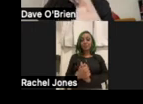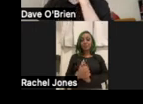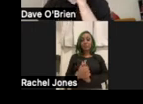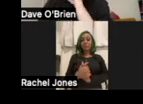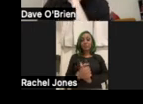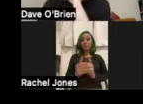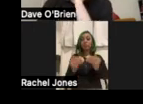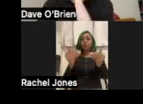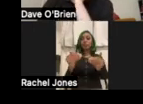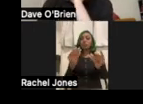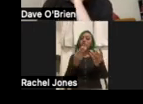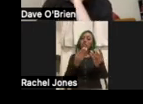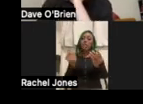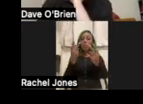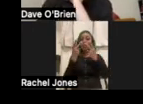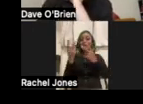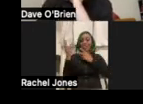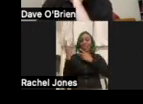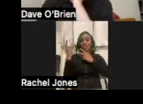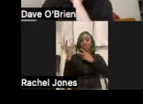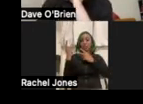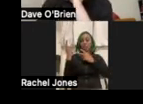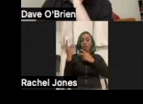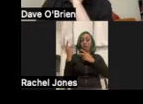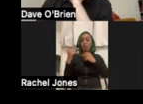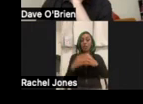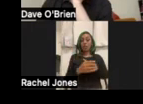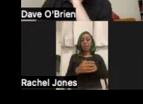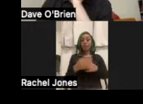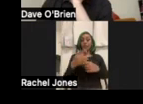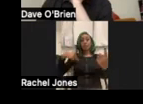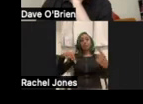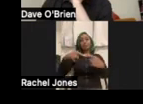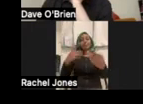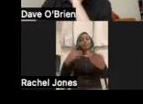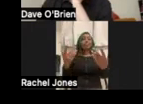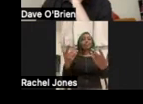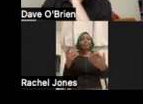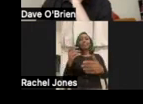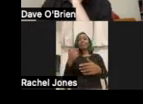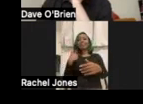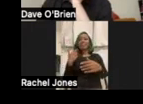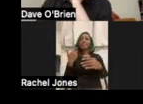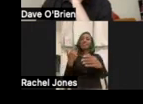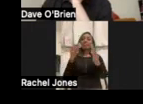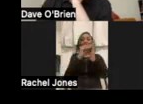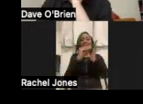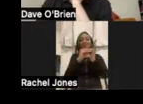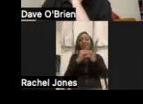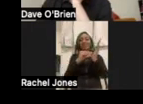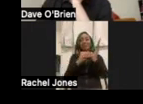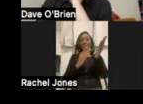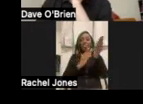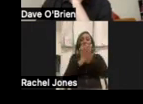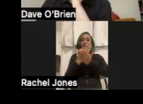kind of reflections that I've made over the course of